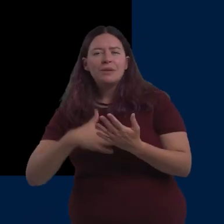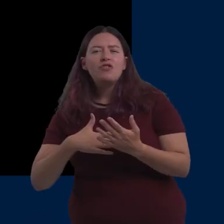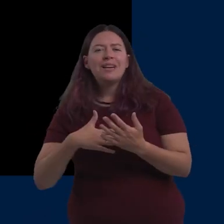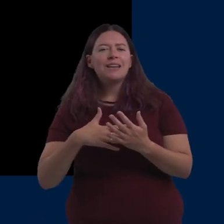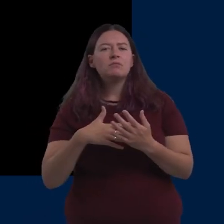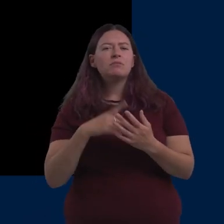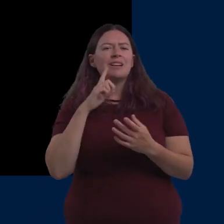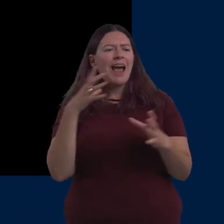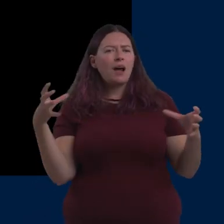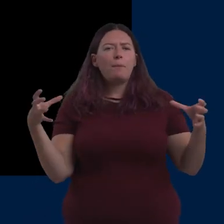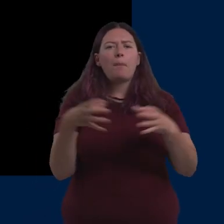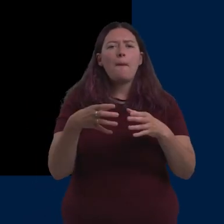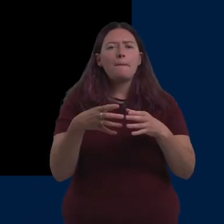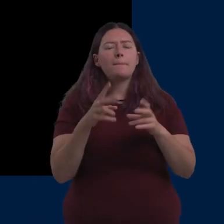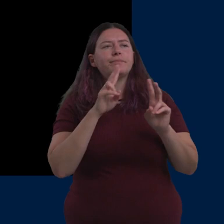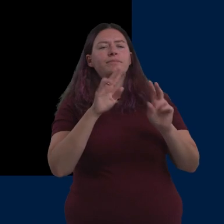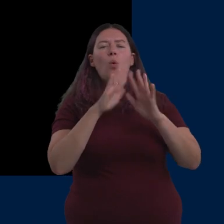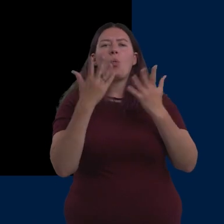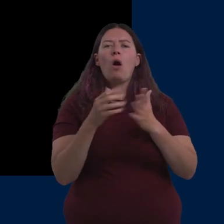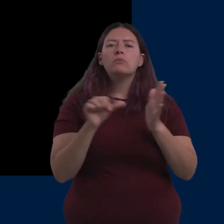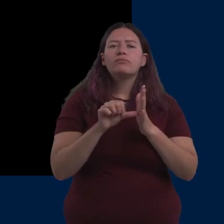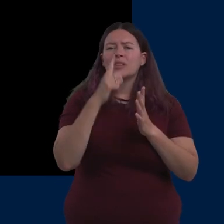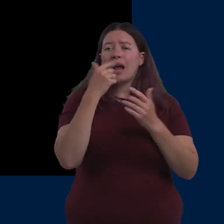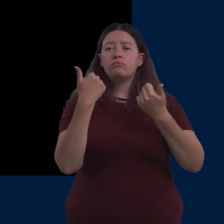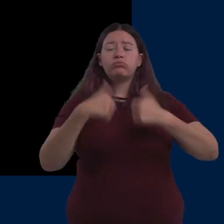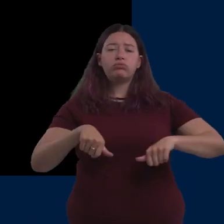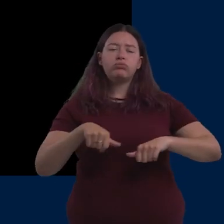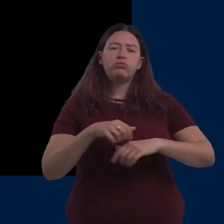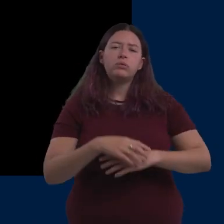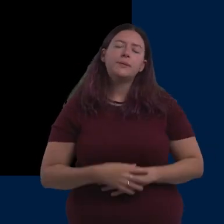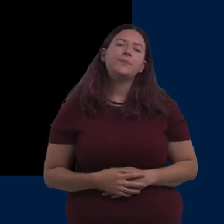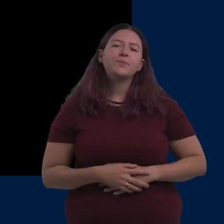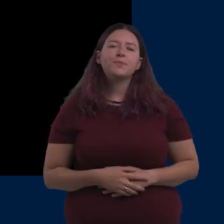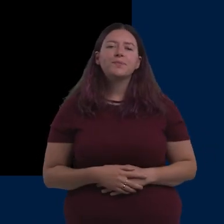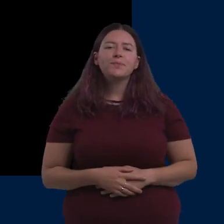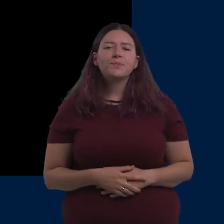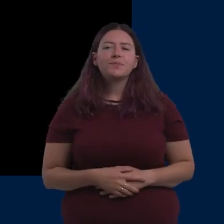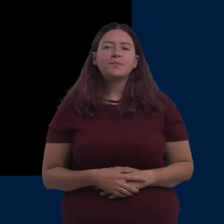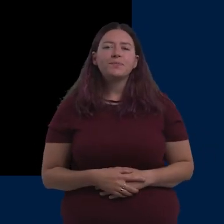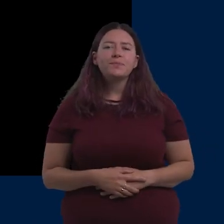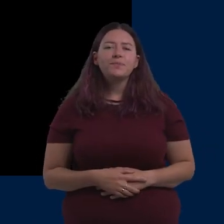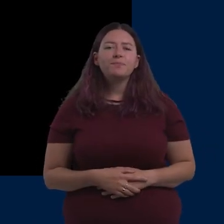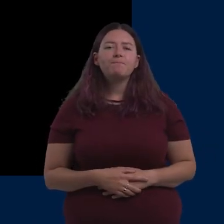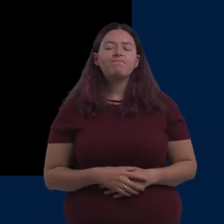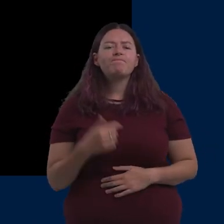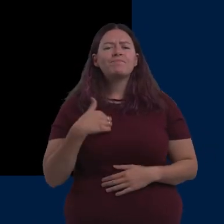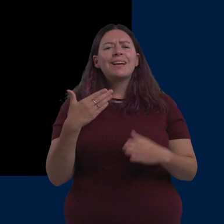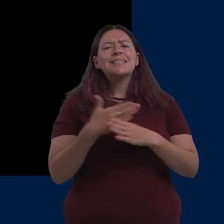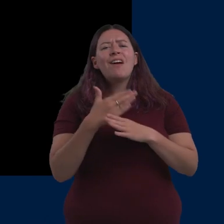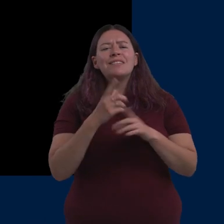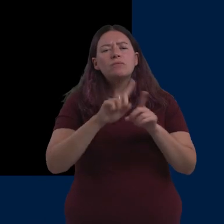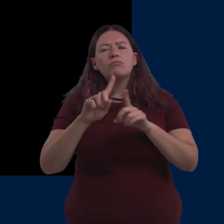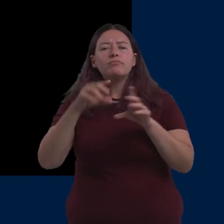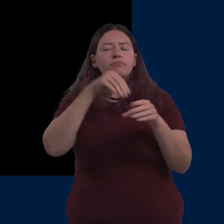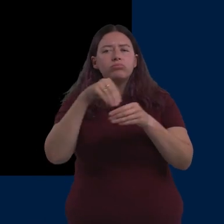can come together in an effort to solve some of the world's biggest problems. The activities that I